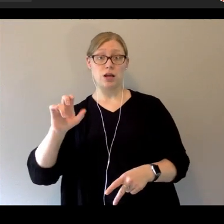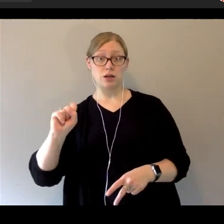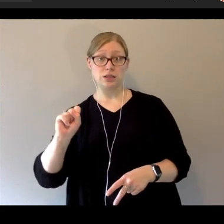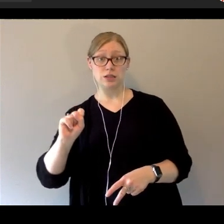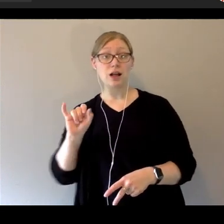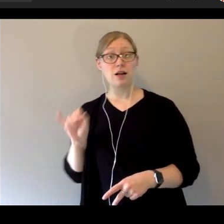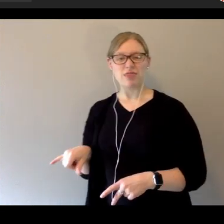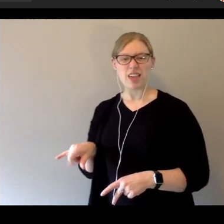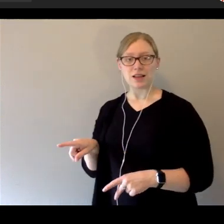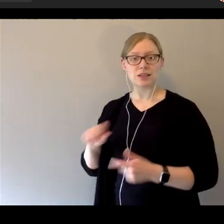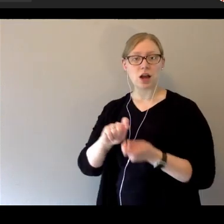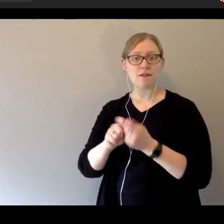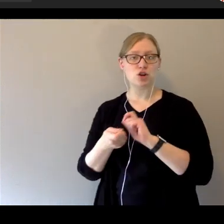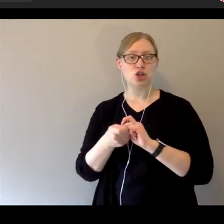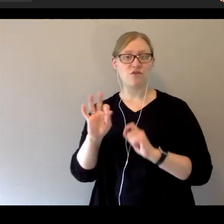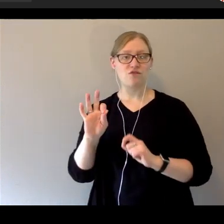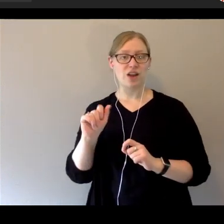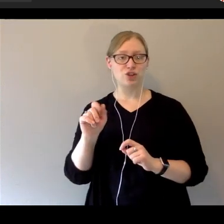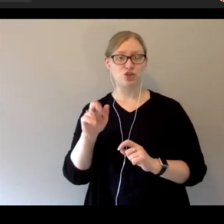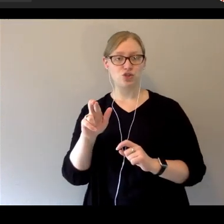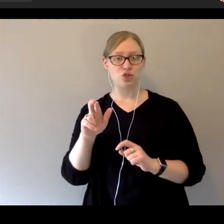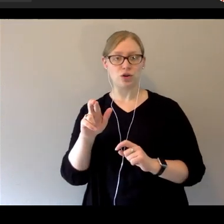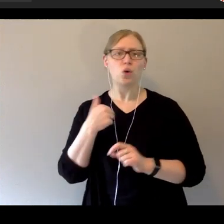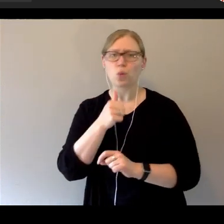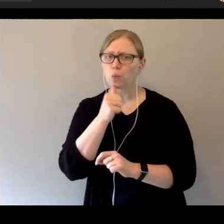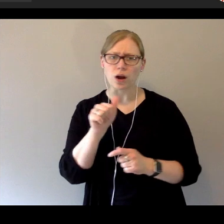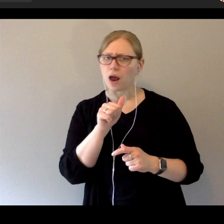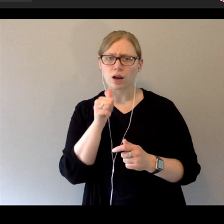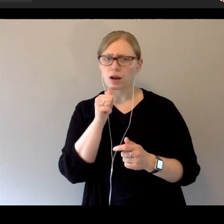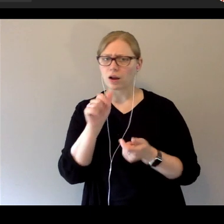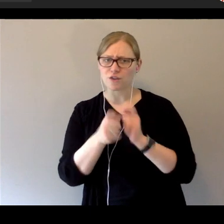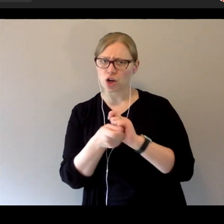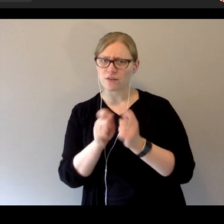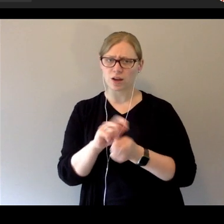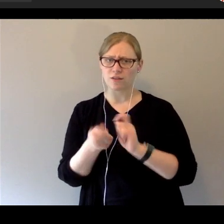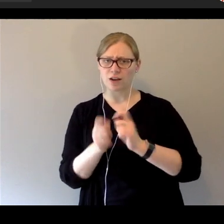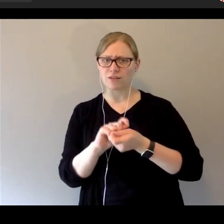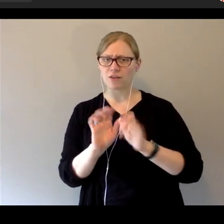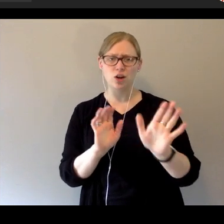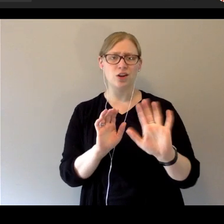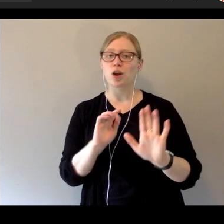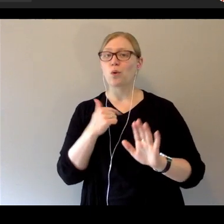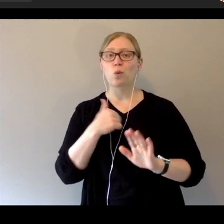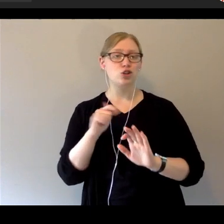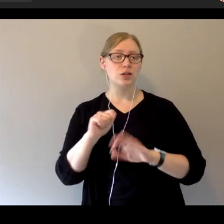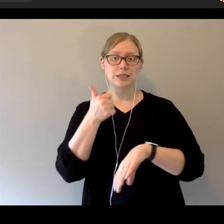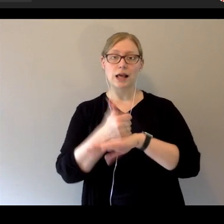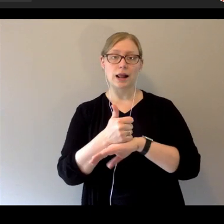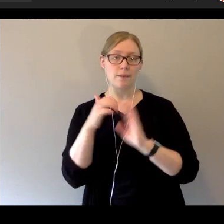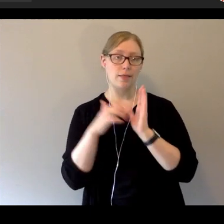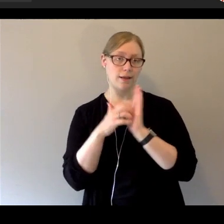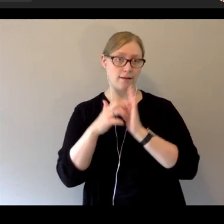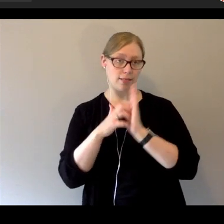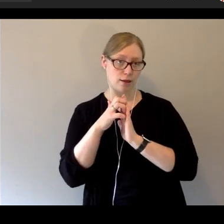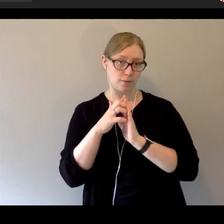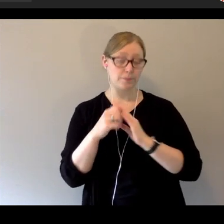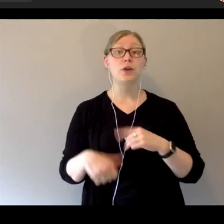with radians, other than the fact to know that you got to set your calculator. So let's go back to the calculator. So here's my